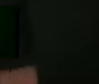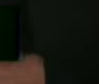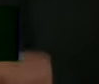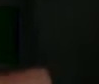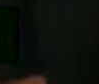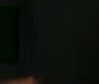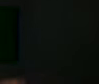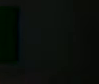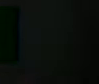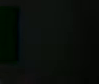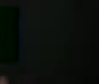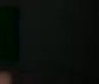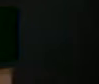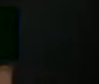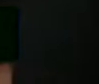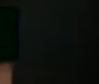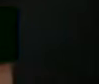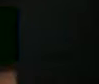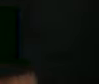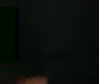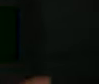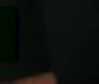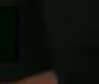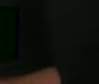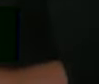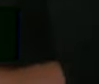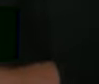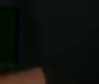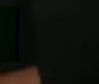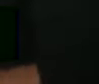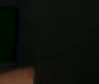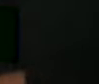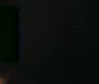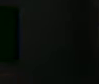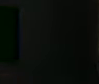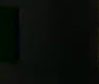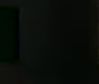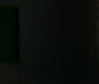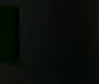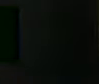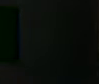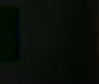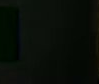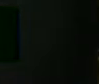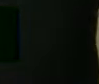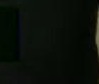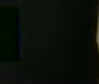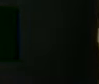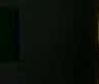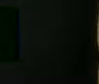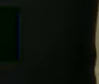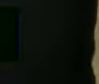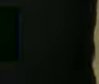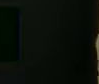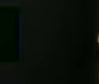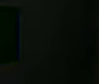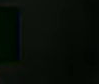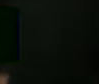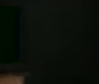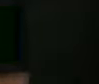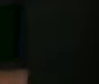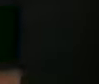Bethlehem for the conference is one thing, but what if I don't come out of it with a job offer from away from Russia? Sasha, honey, you're brilliant. You'll get